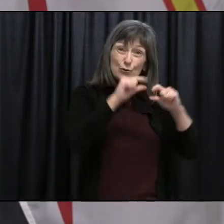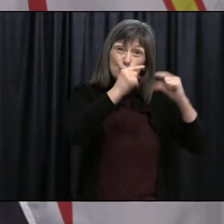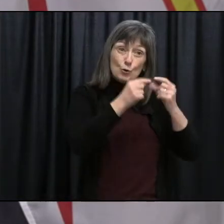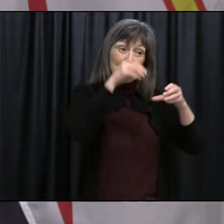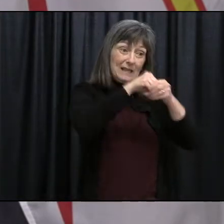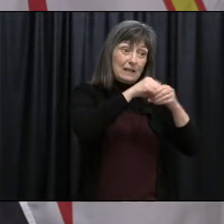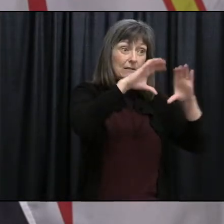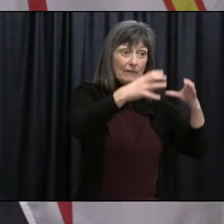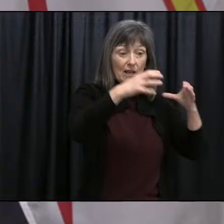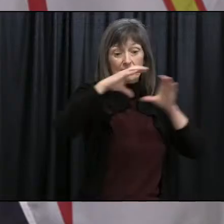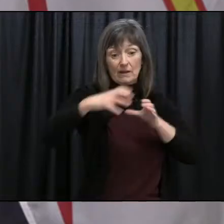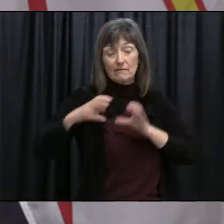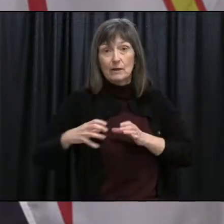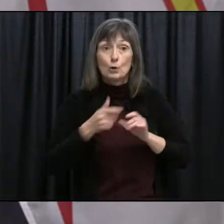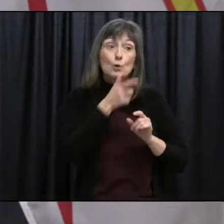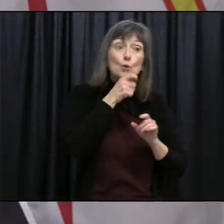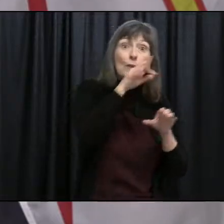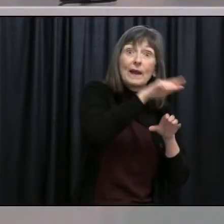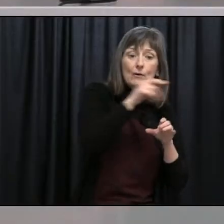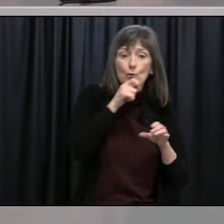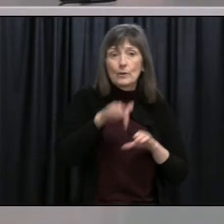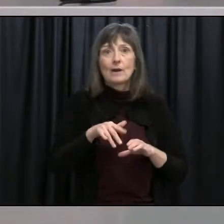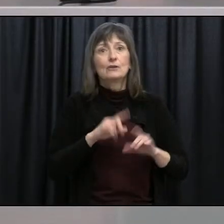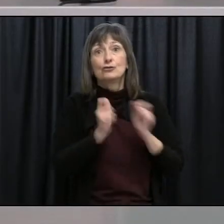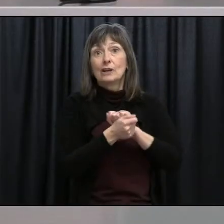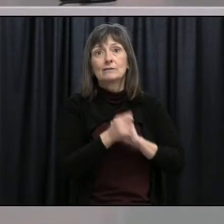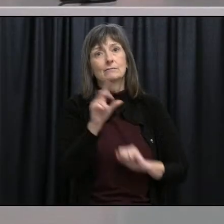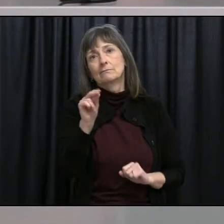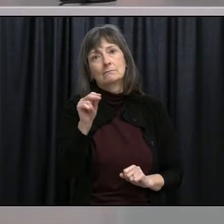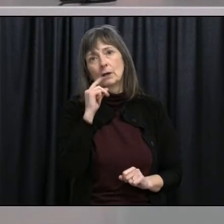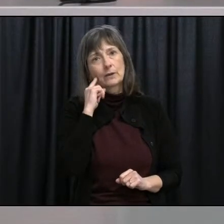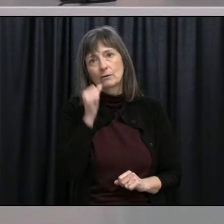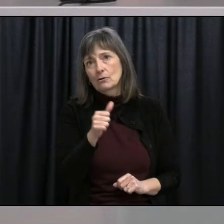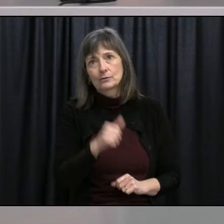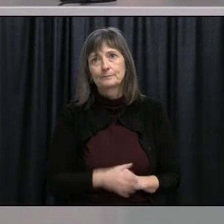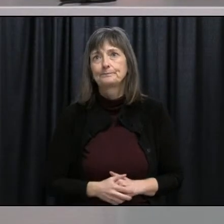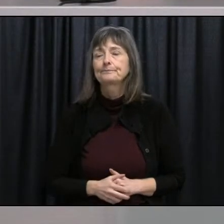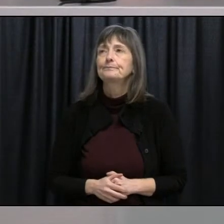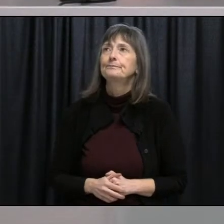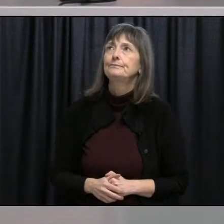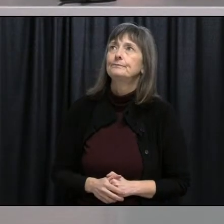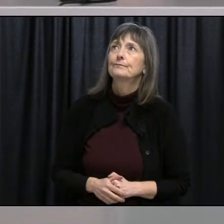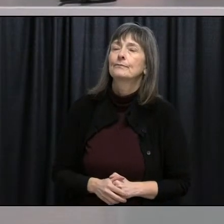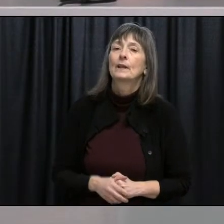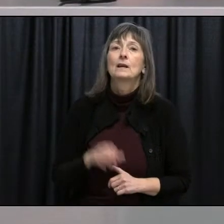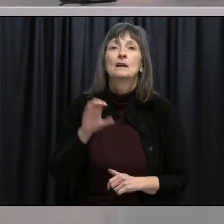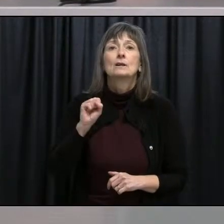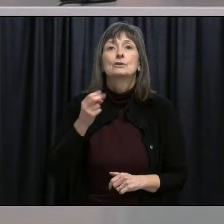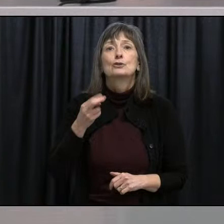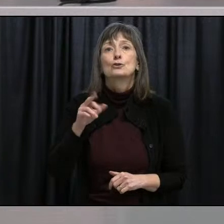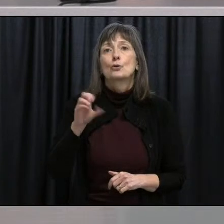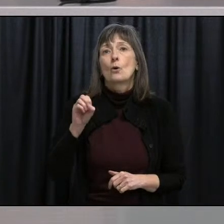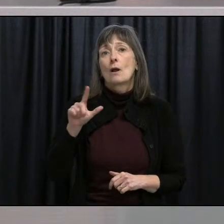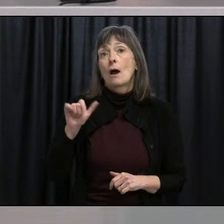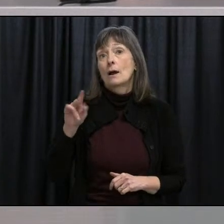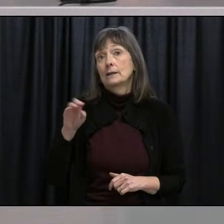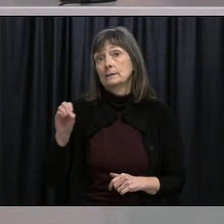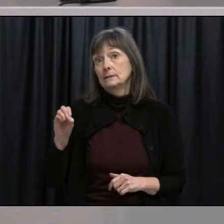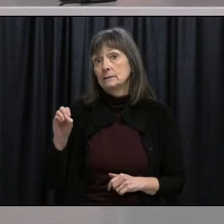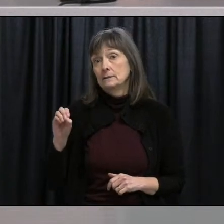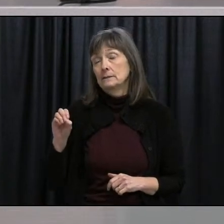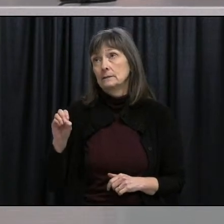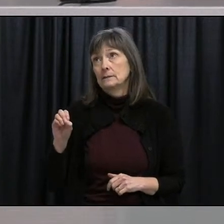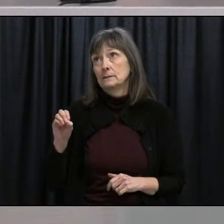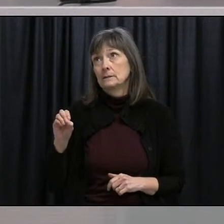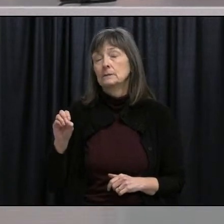this point. Thank you. Roger Bill with the Shoreline News. Do you have a final question?